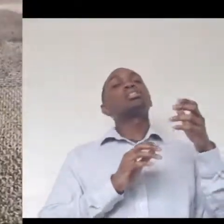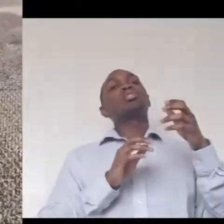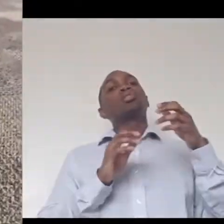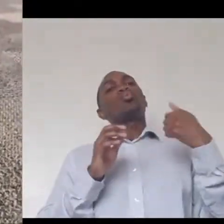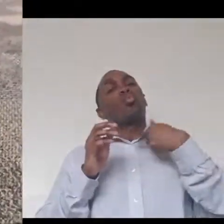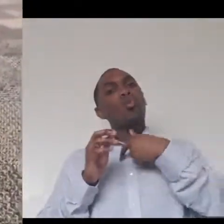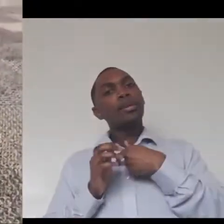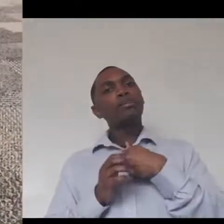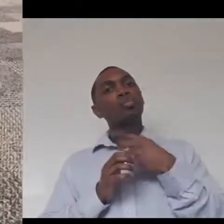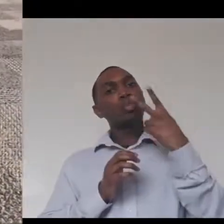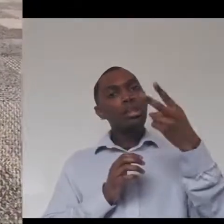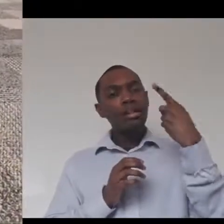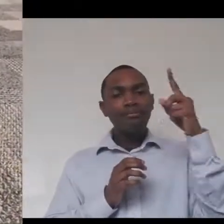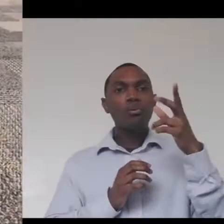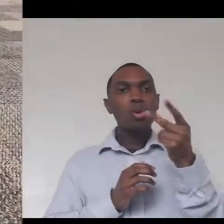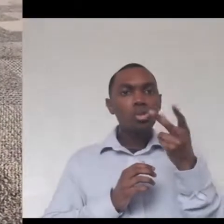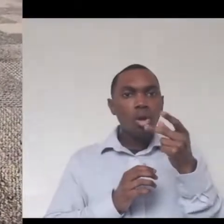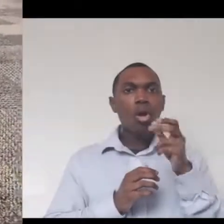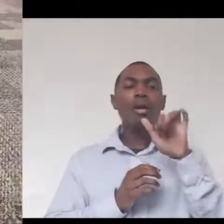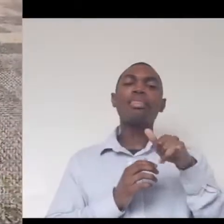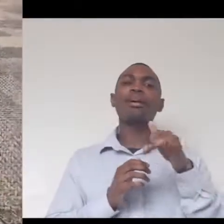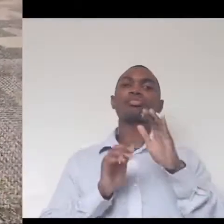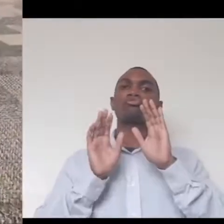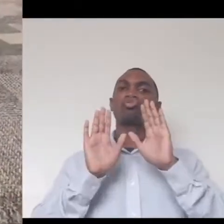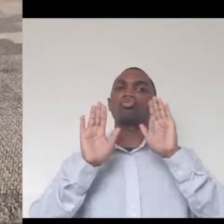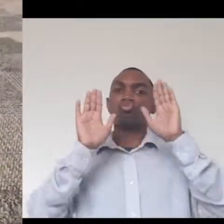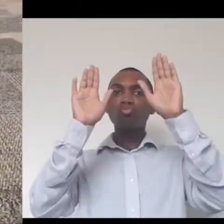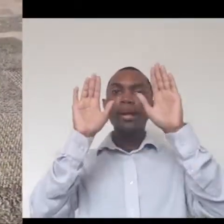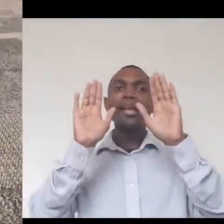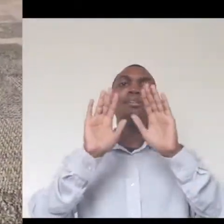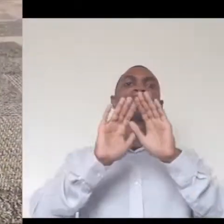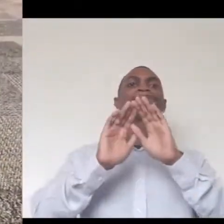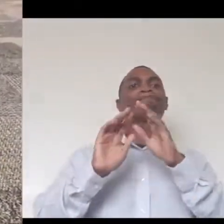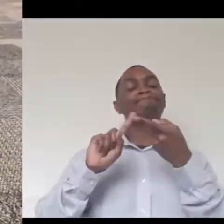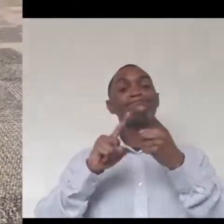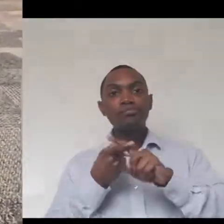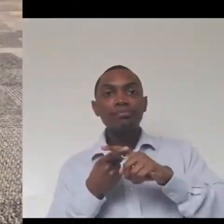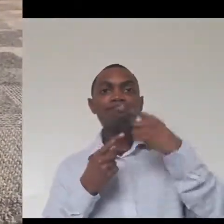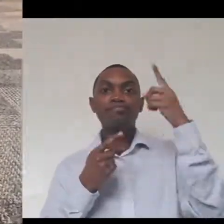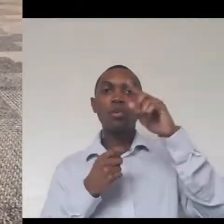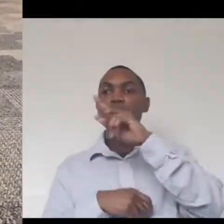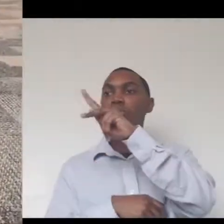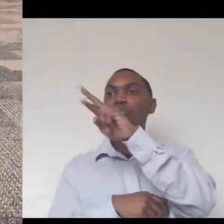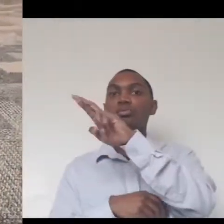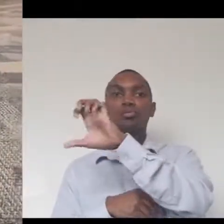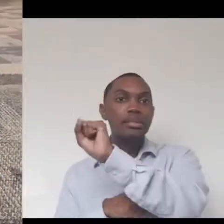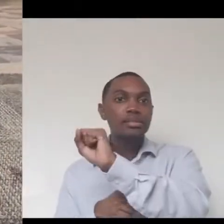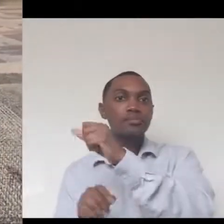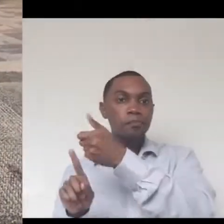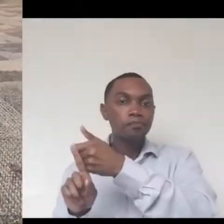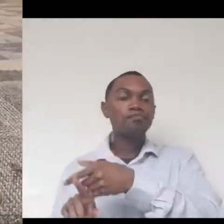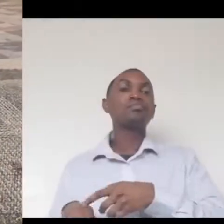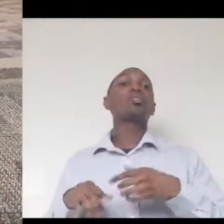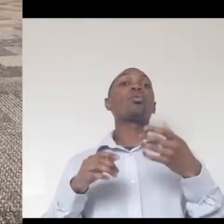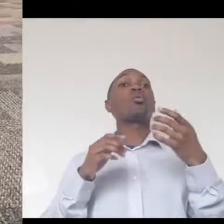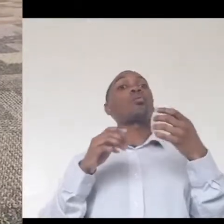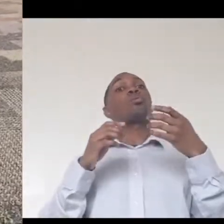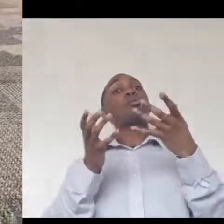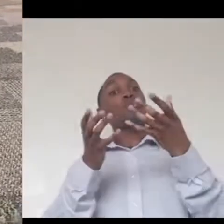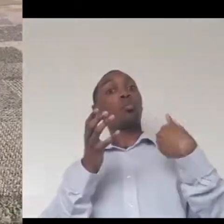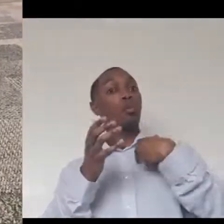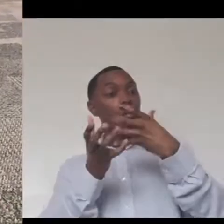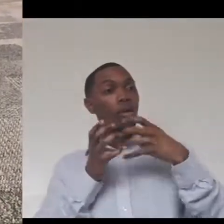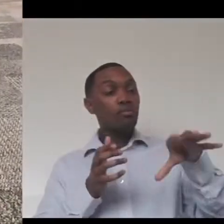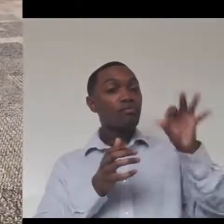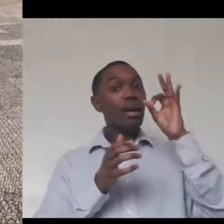a dog that would be a great companion for Cheetah Kris here. So we wanted a dog that had a great personality. We didn't want